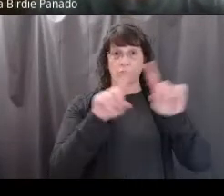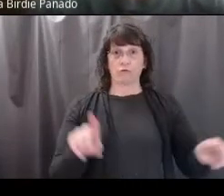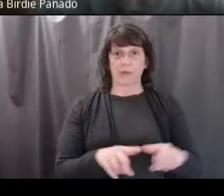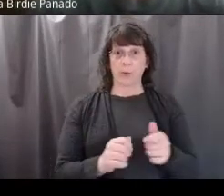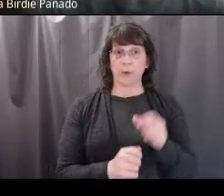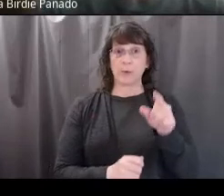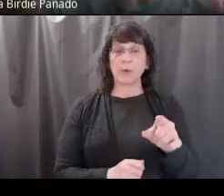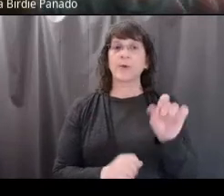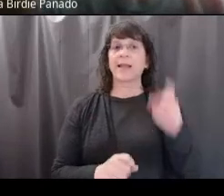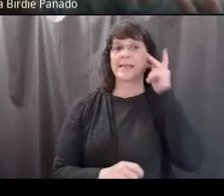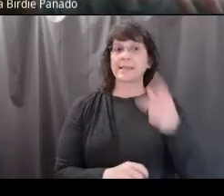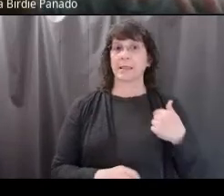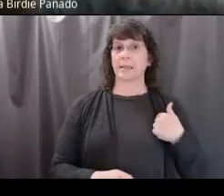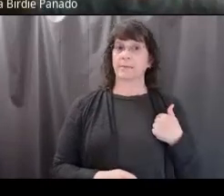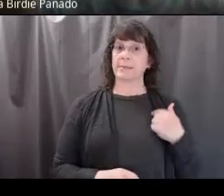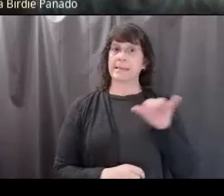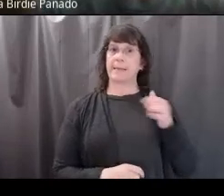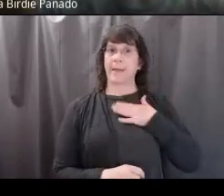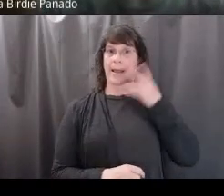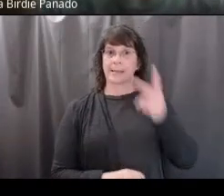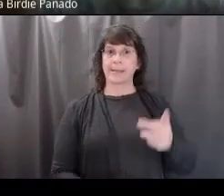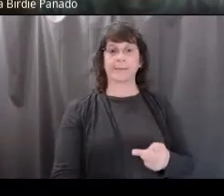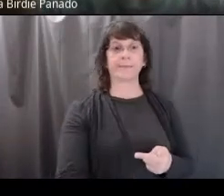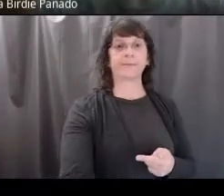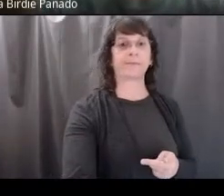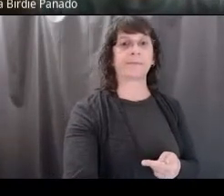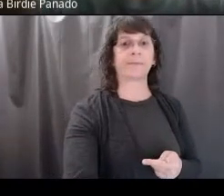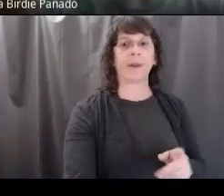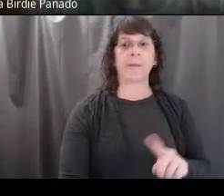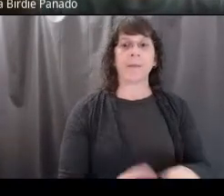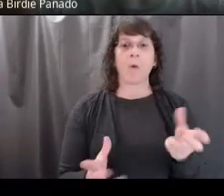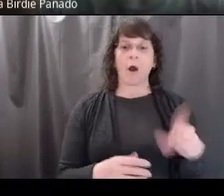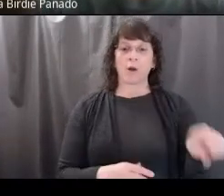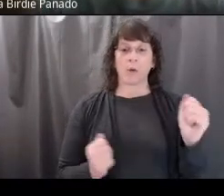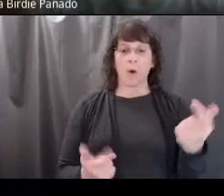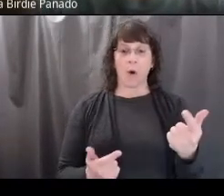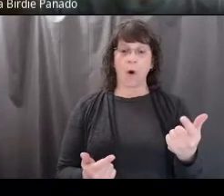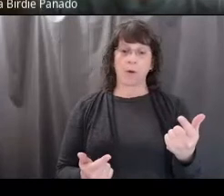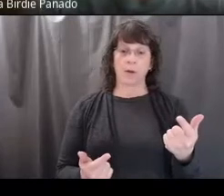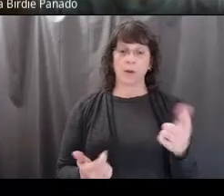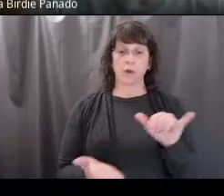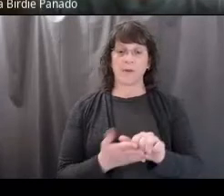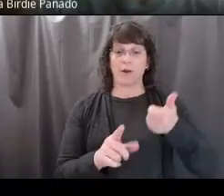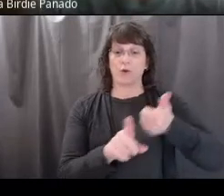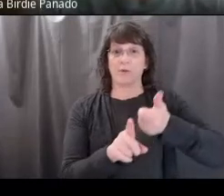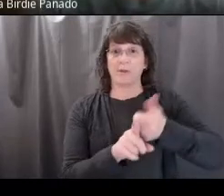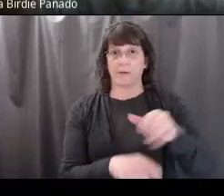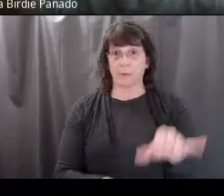you so that you can see what I see, but I want you all to do this on your own as